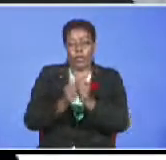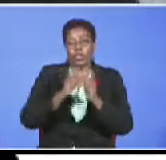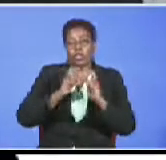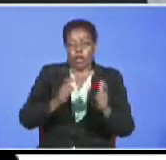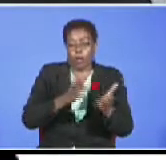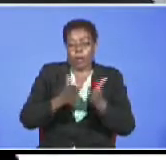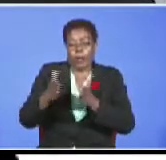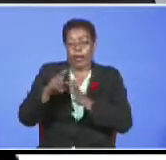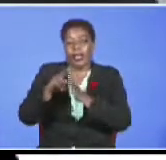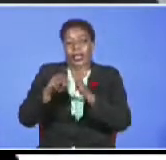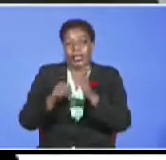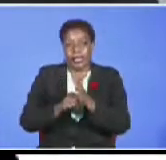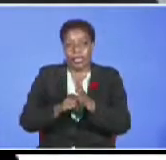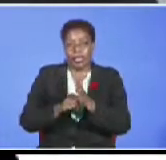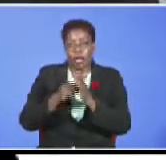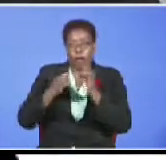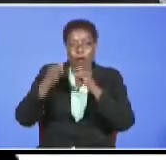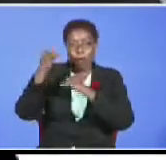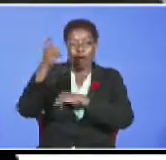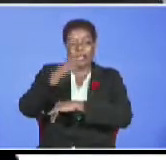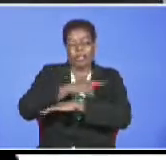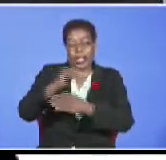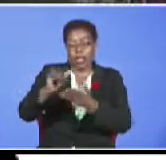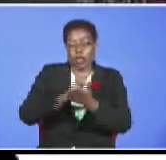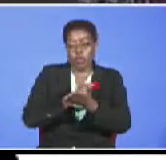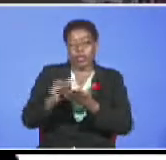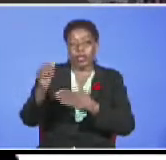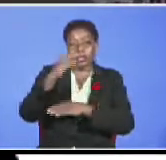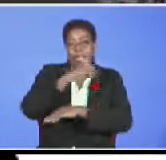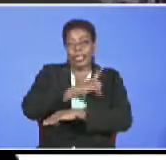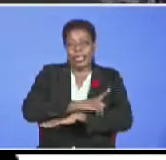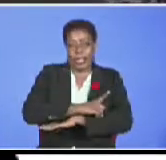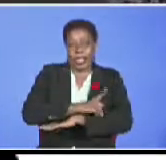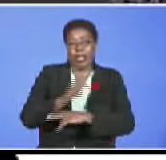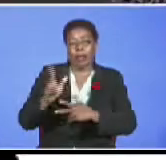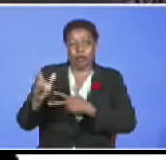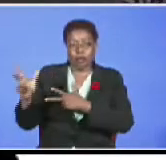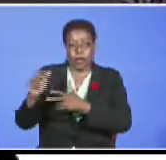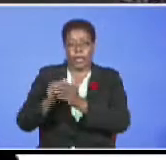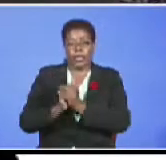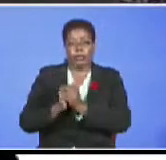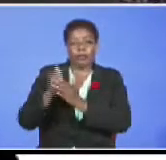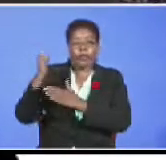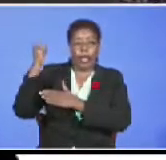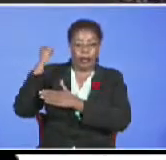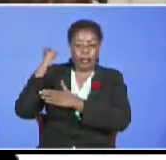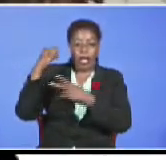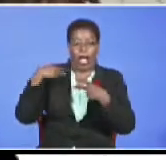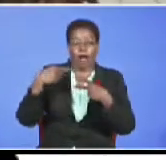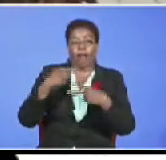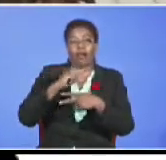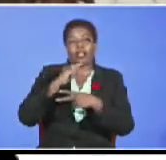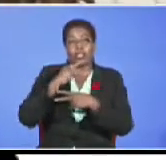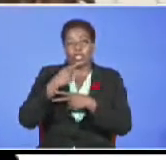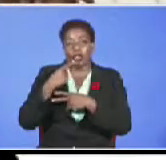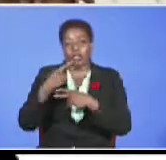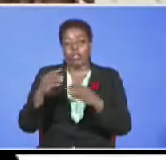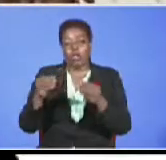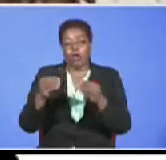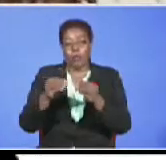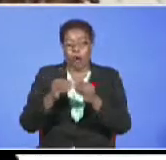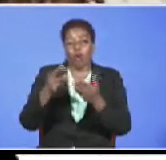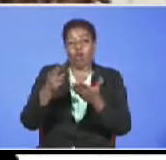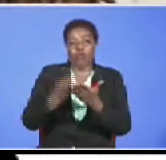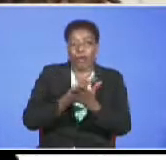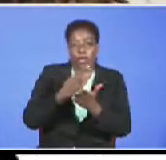preparation for New Year's and Boxing Day parades. Minister Roll added that the ministry will be enforcing stricter regulations for participants this